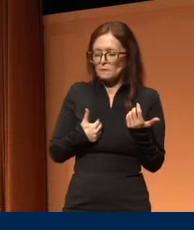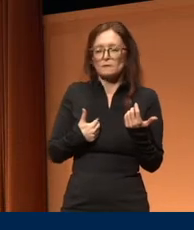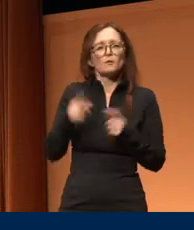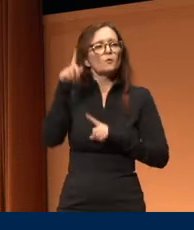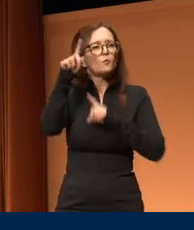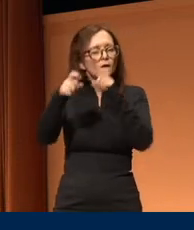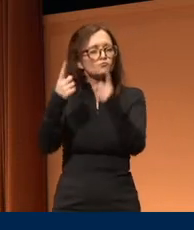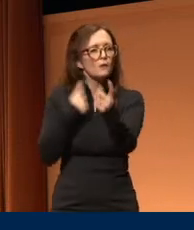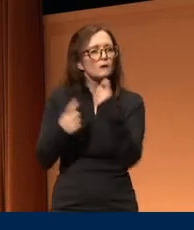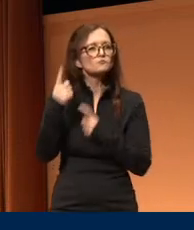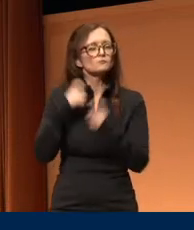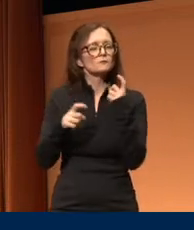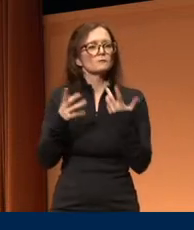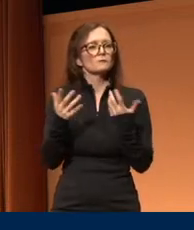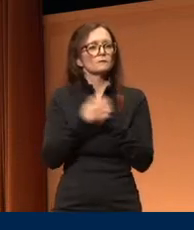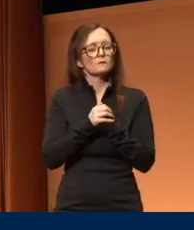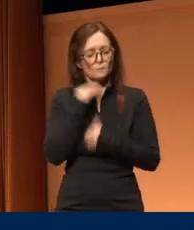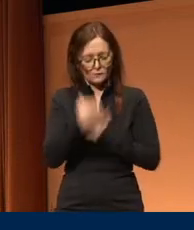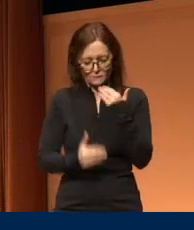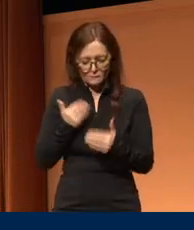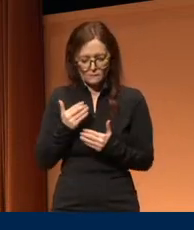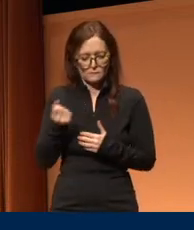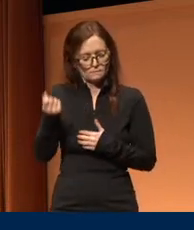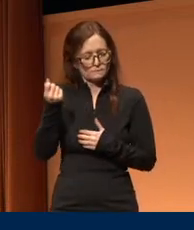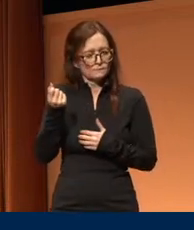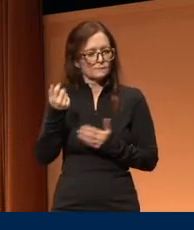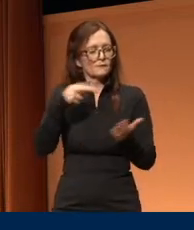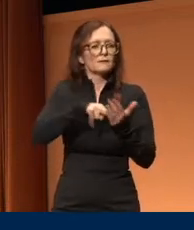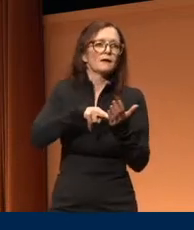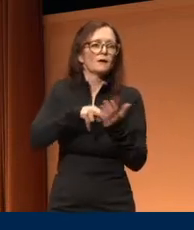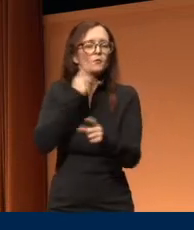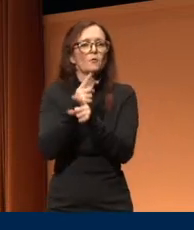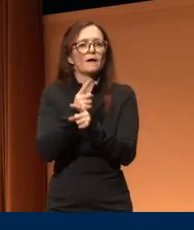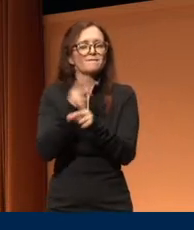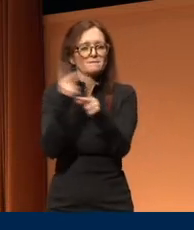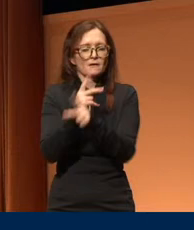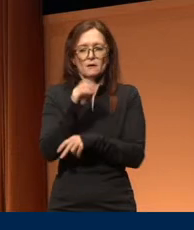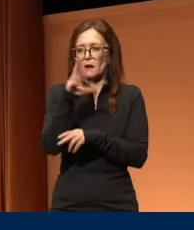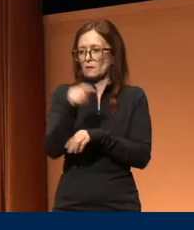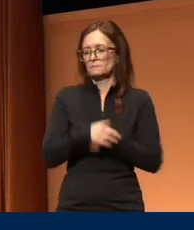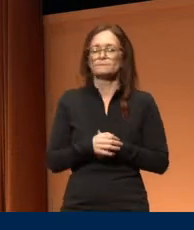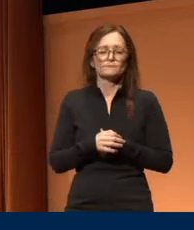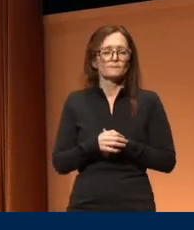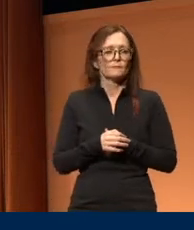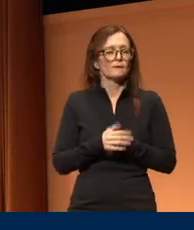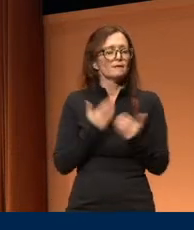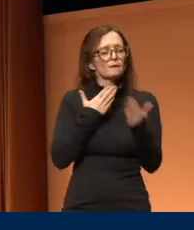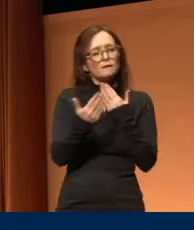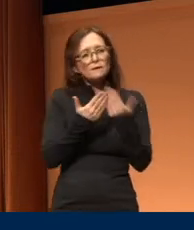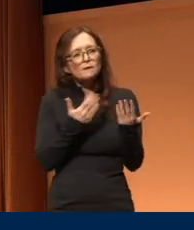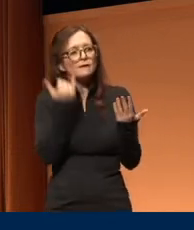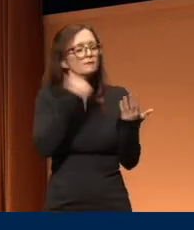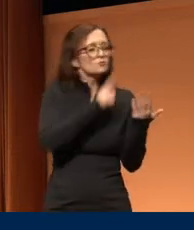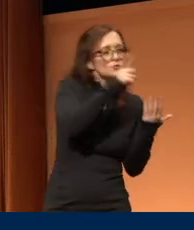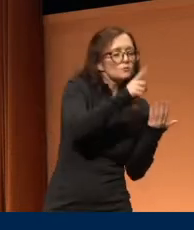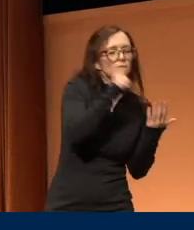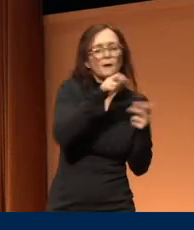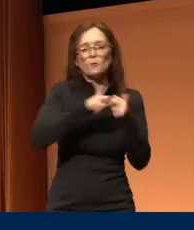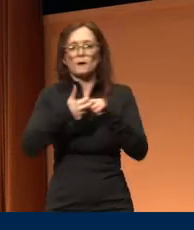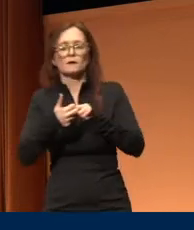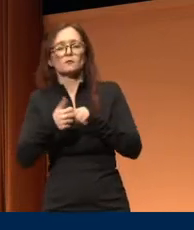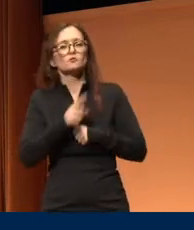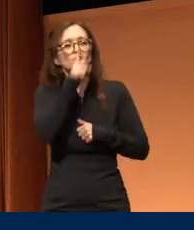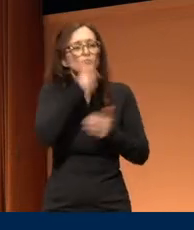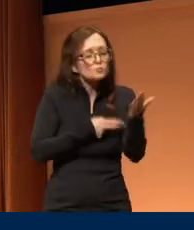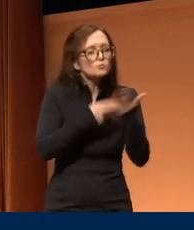questions if there were no procedure independent standard of correctness to figure out. Whether you call it the right or the truth is not the problem. Truth